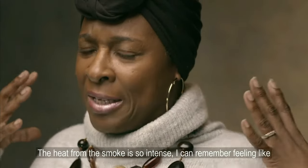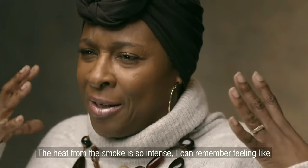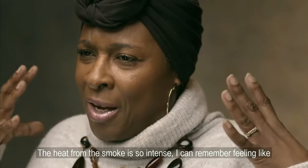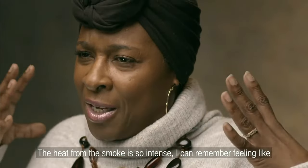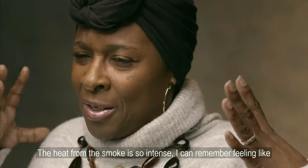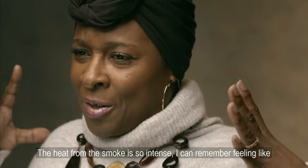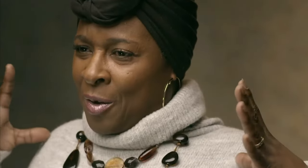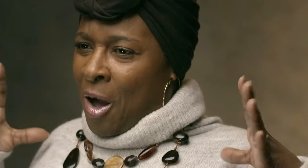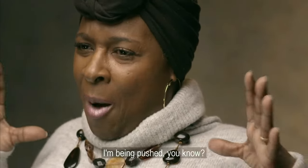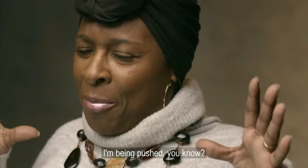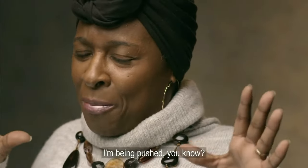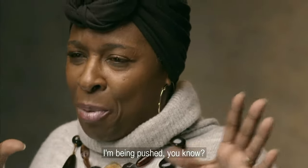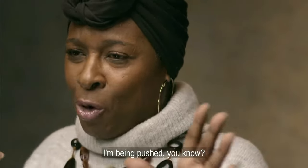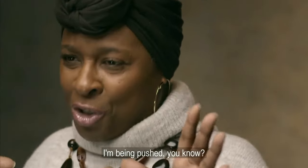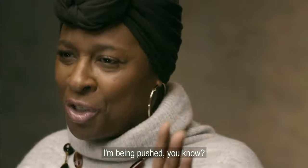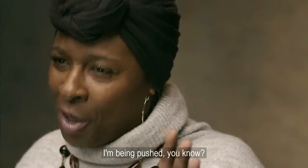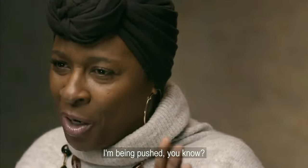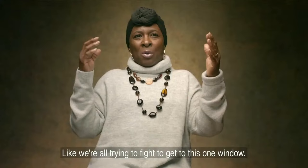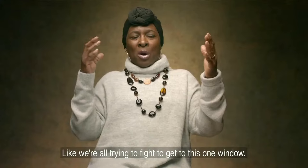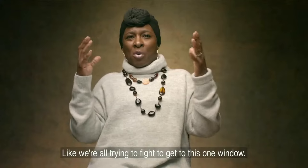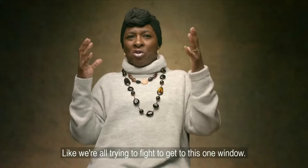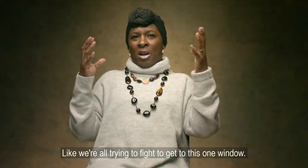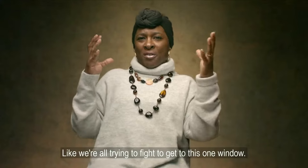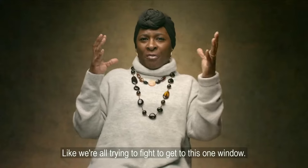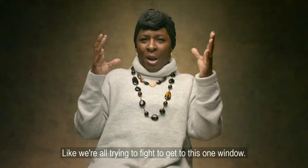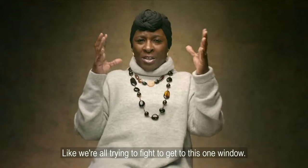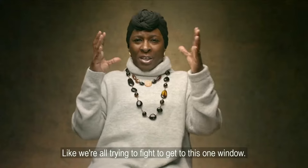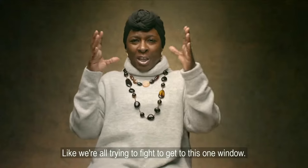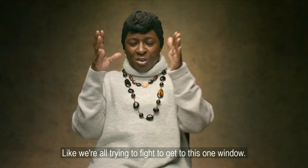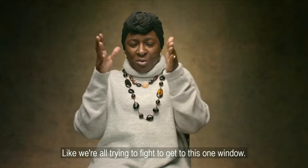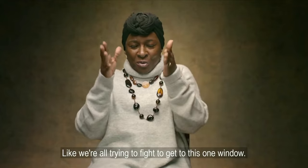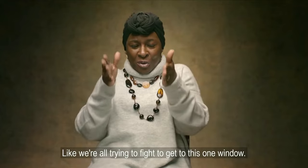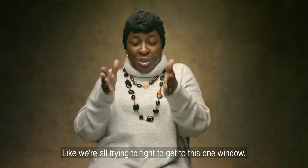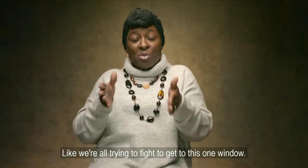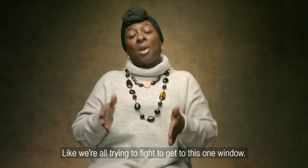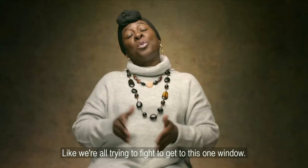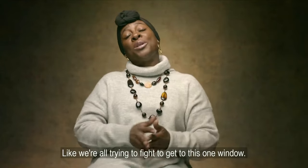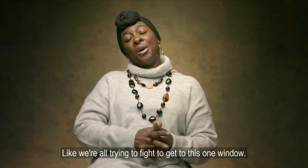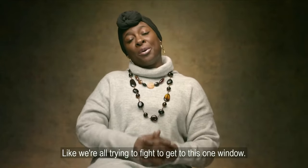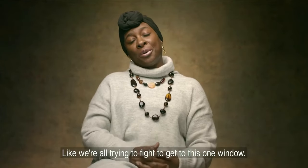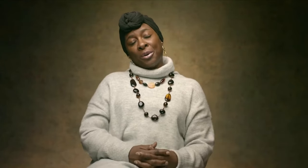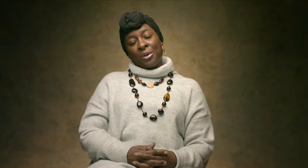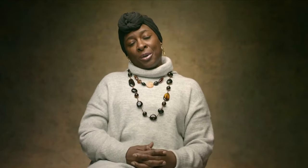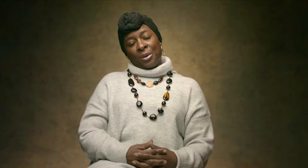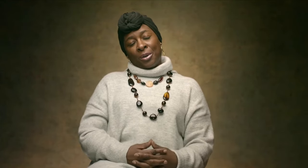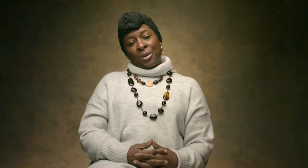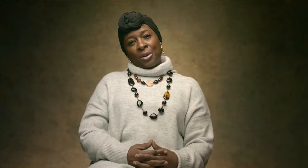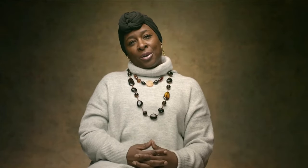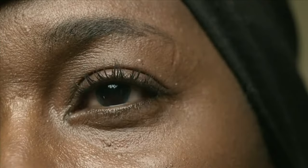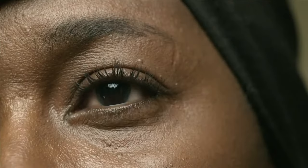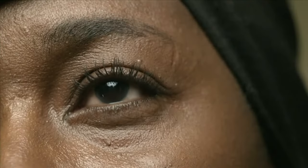remember feeling like I'm being pushed, you know, like we're all trying to fight to get to this one window.